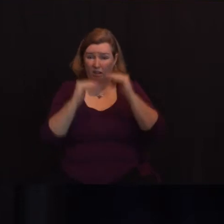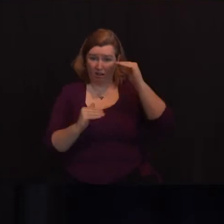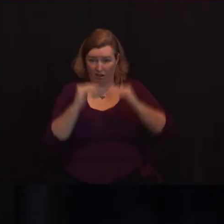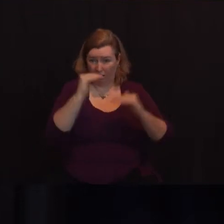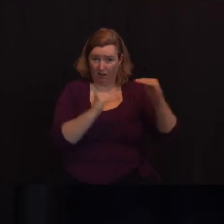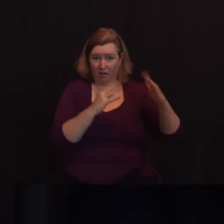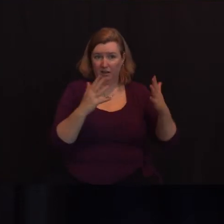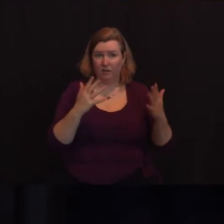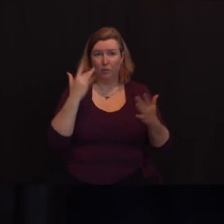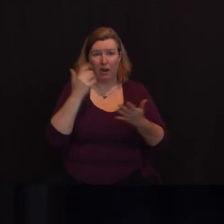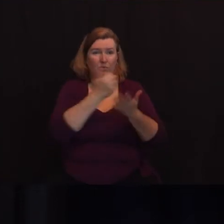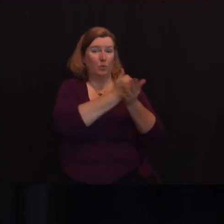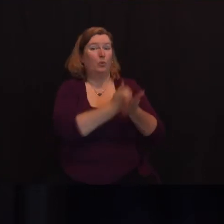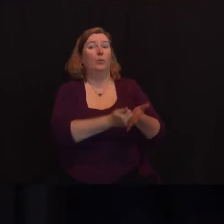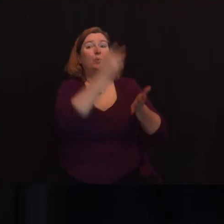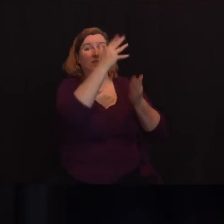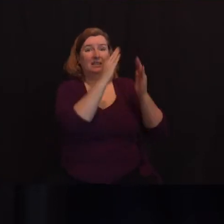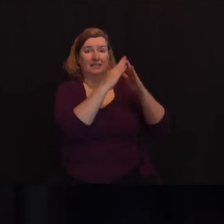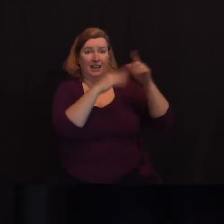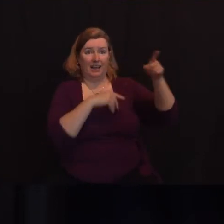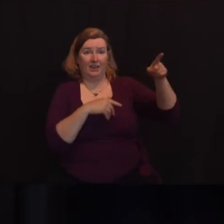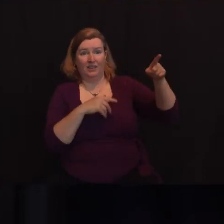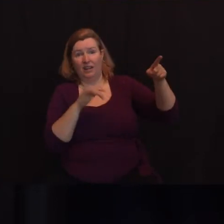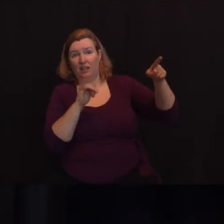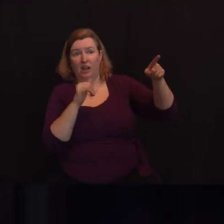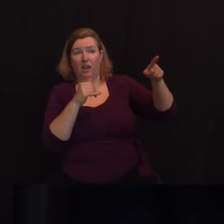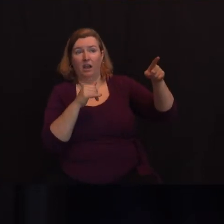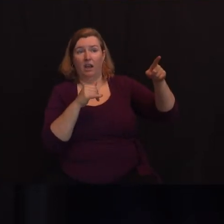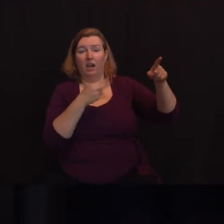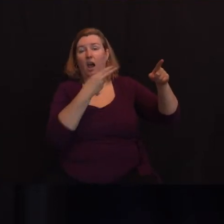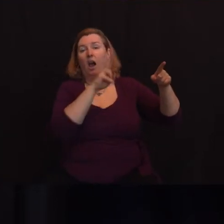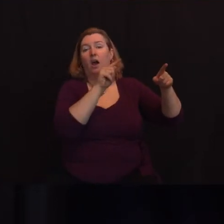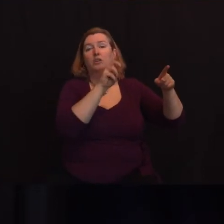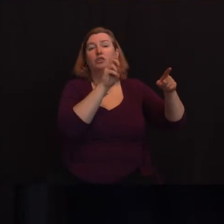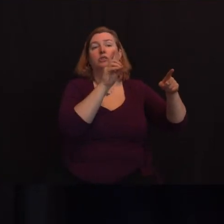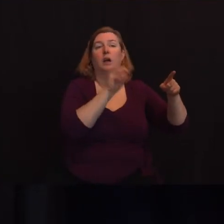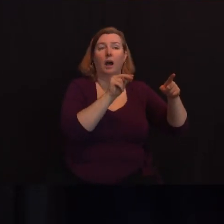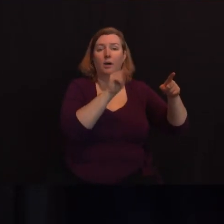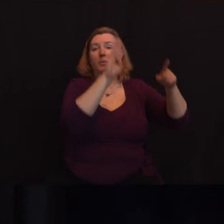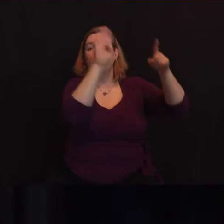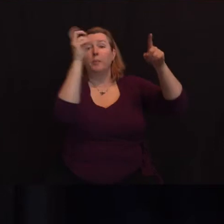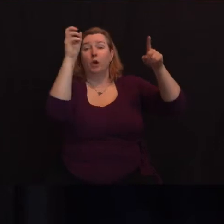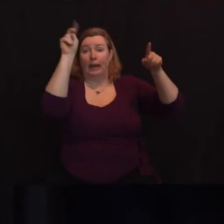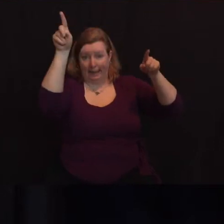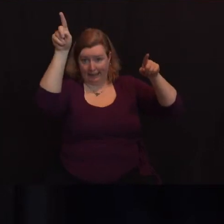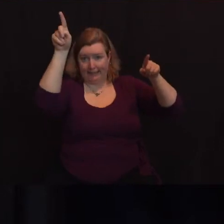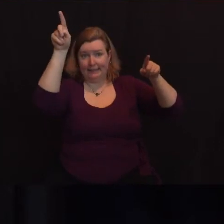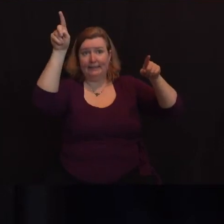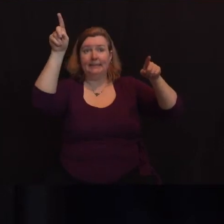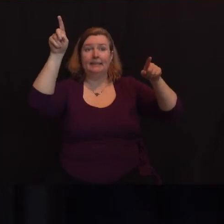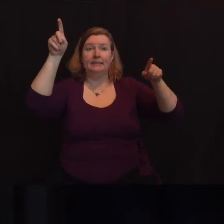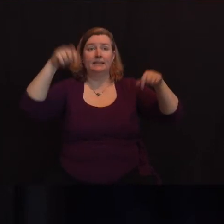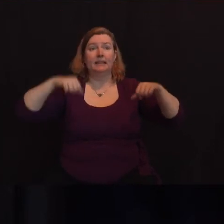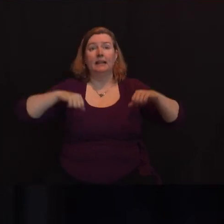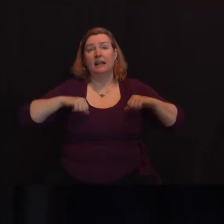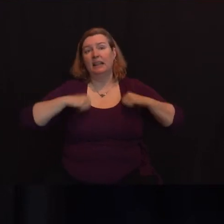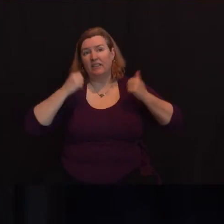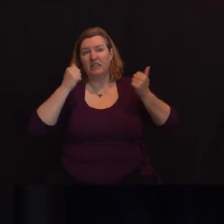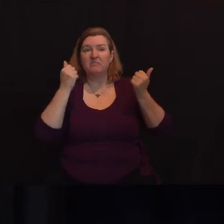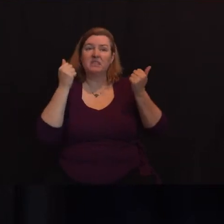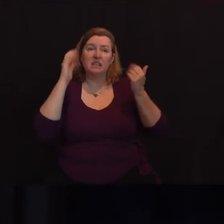Wealthy communities, Hunterdon, Bergen, and Somerset ranked in the top 3 with life expectancies of